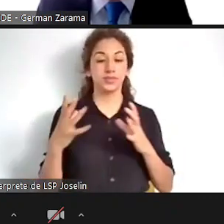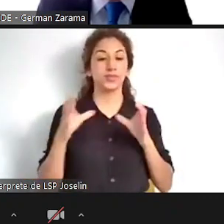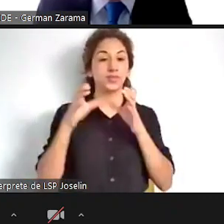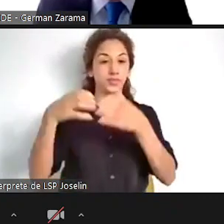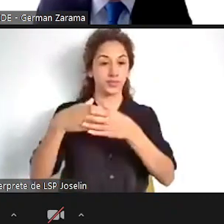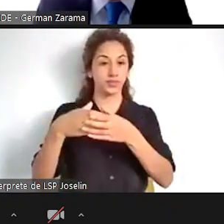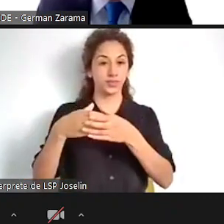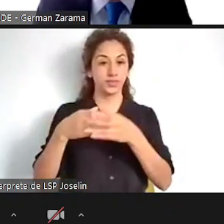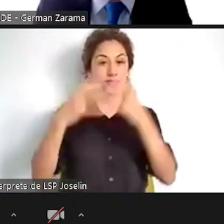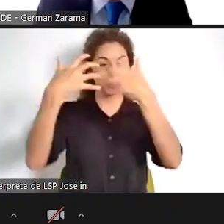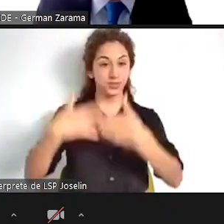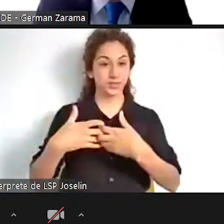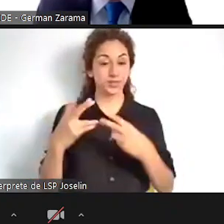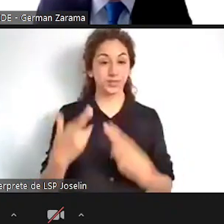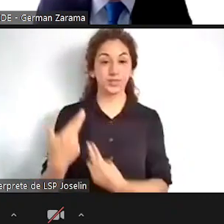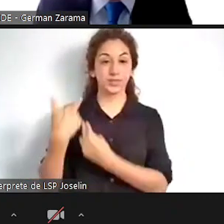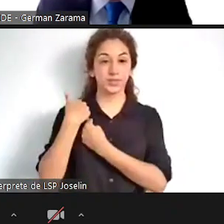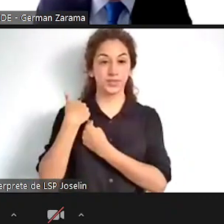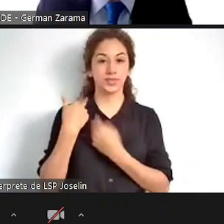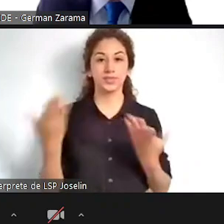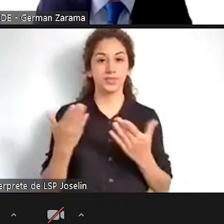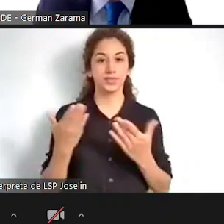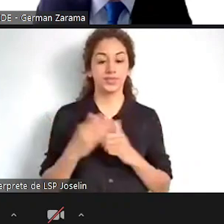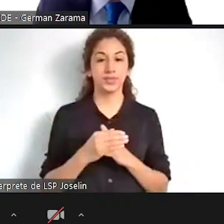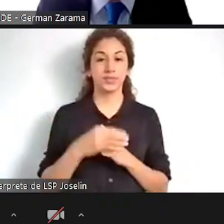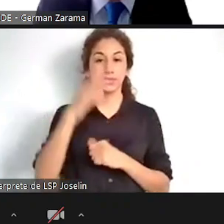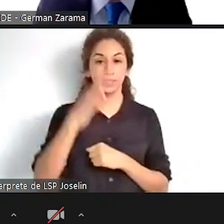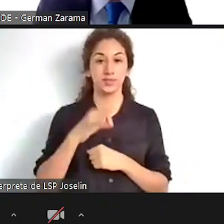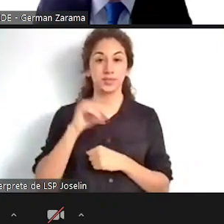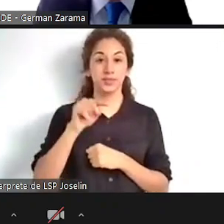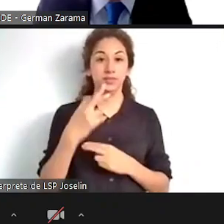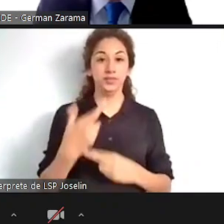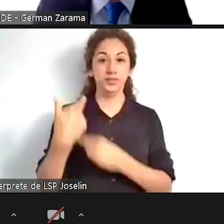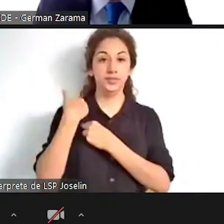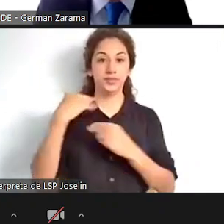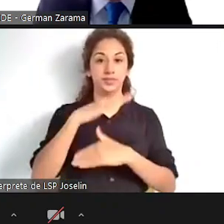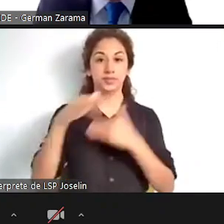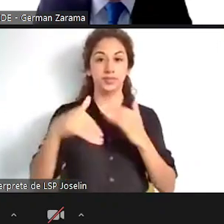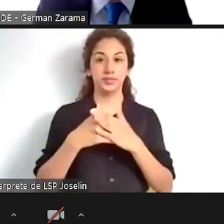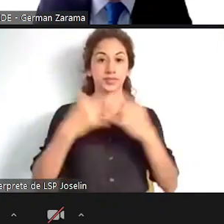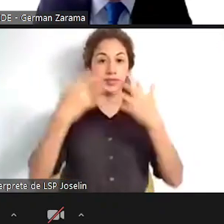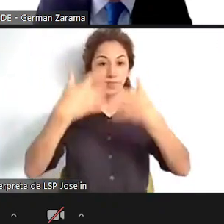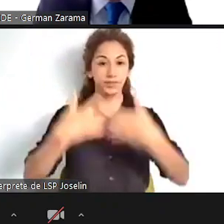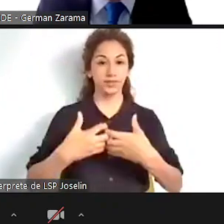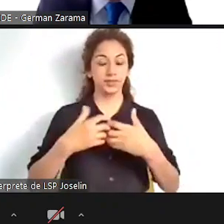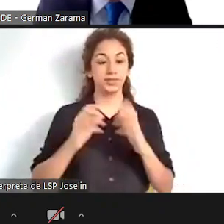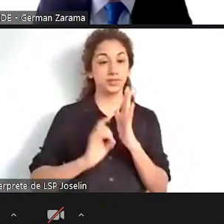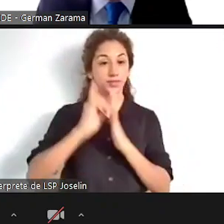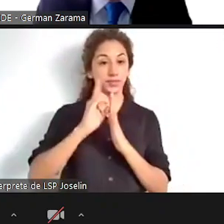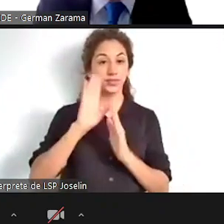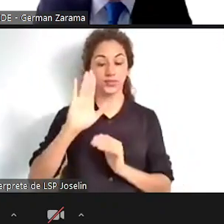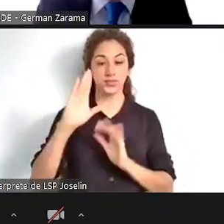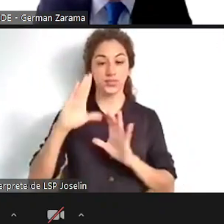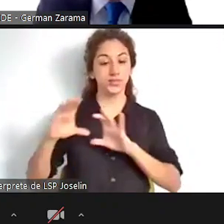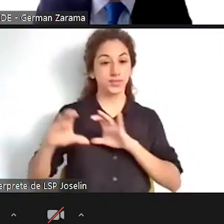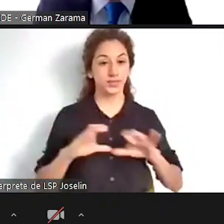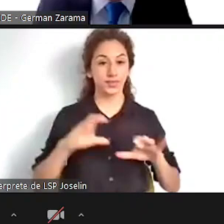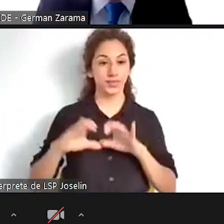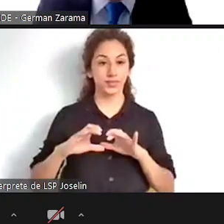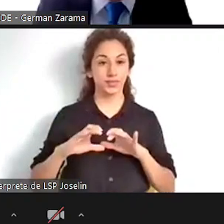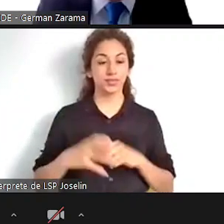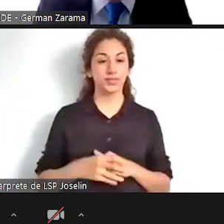this uh responsible business conduct that is basically uh describes the responsibility of other